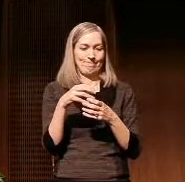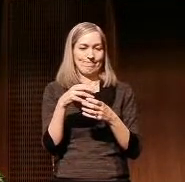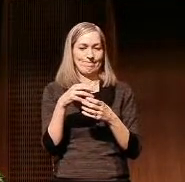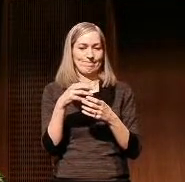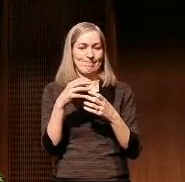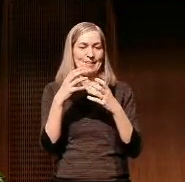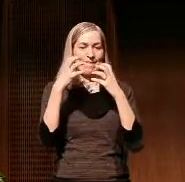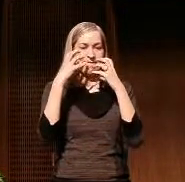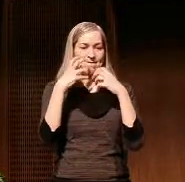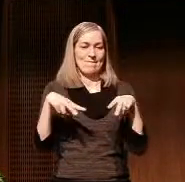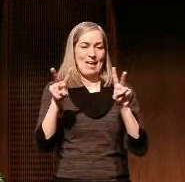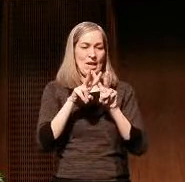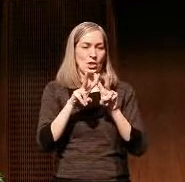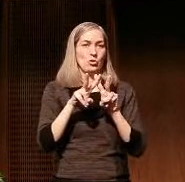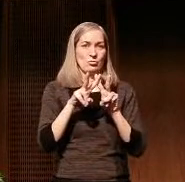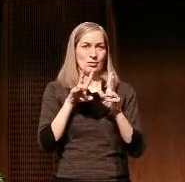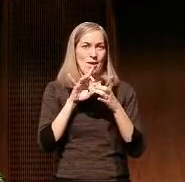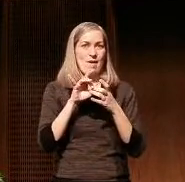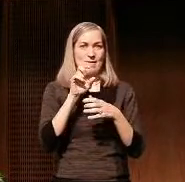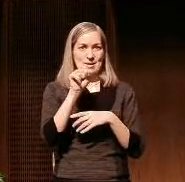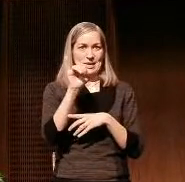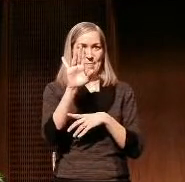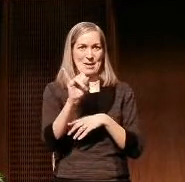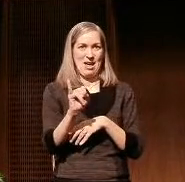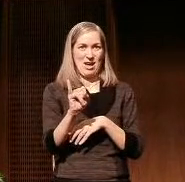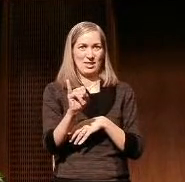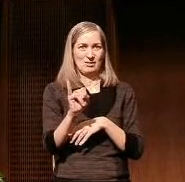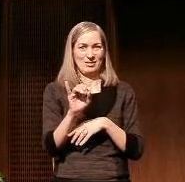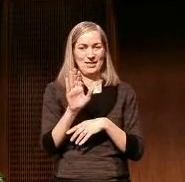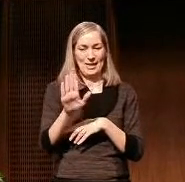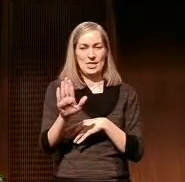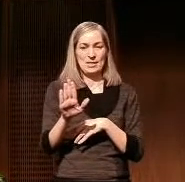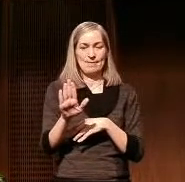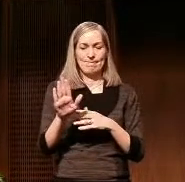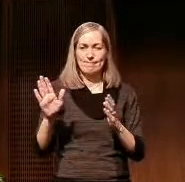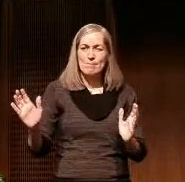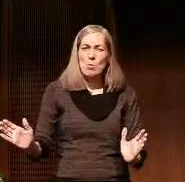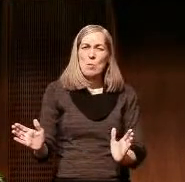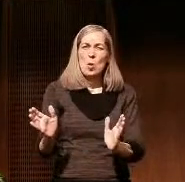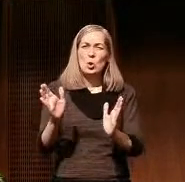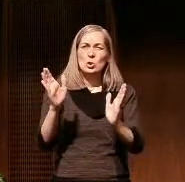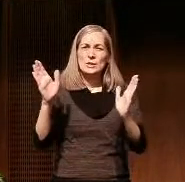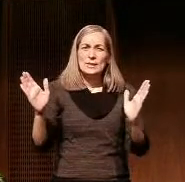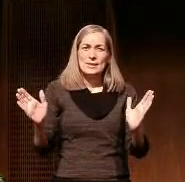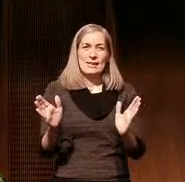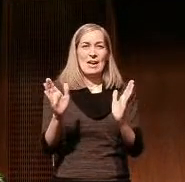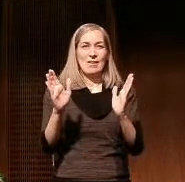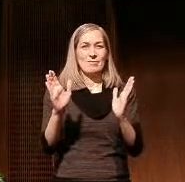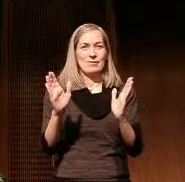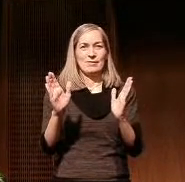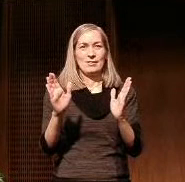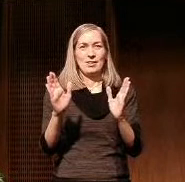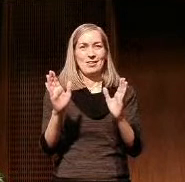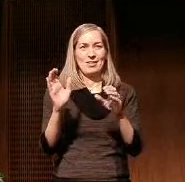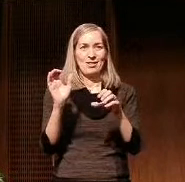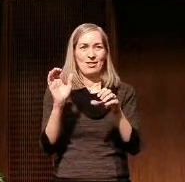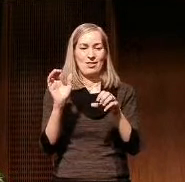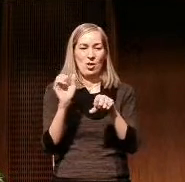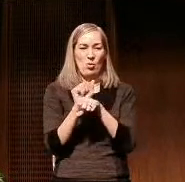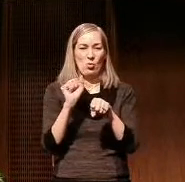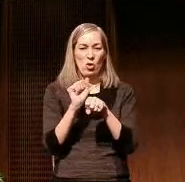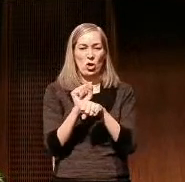the Sunset International Bible Institute, and his promotion of the works of his alma